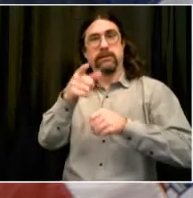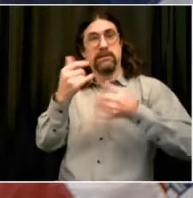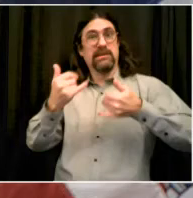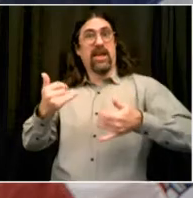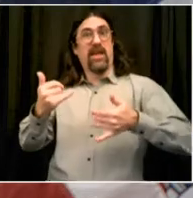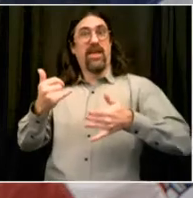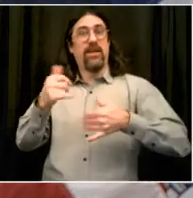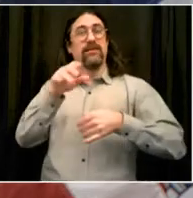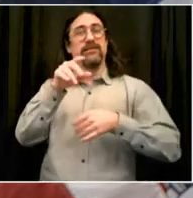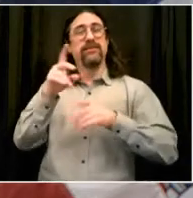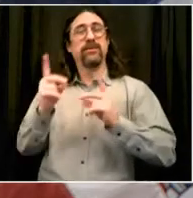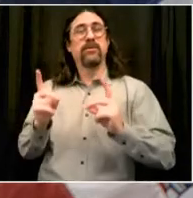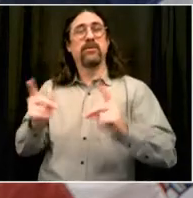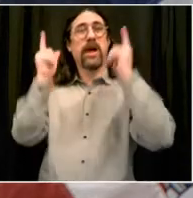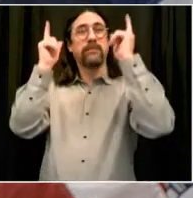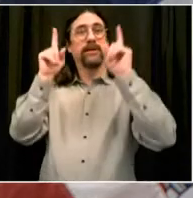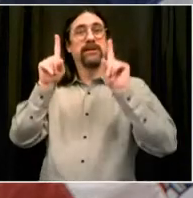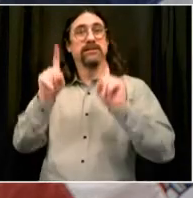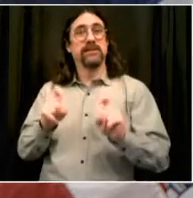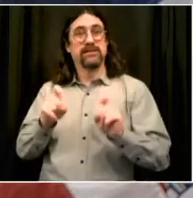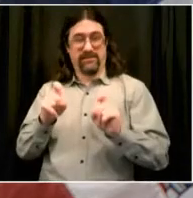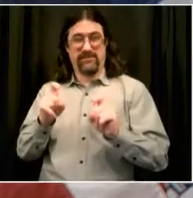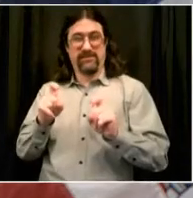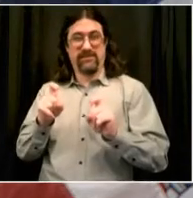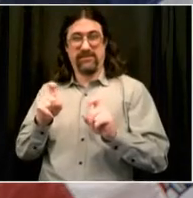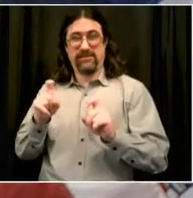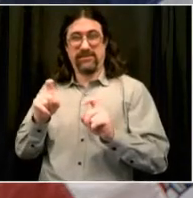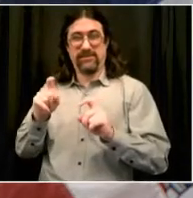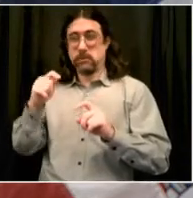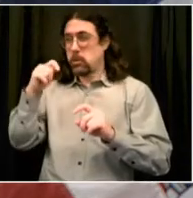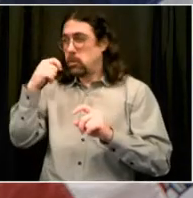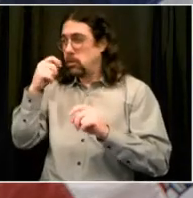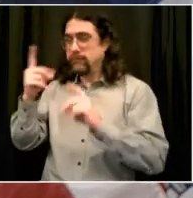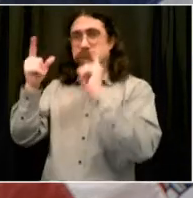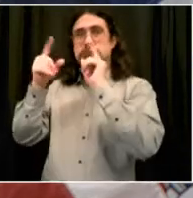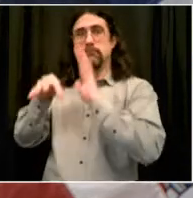were positive or negative? Was there any element of that